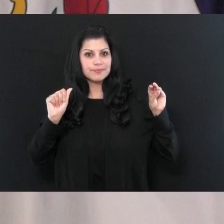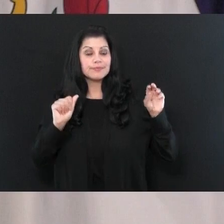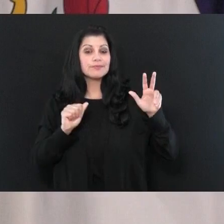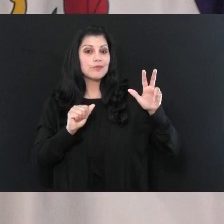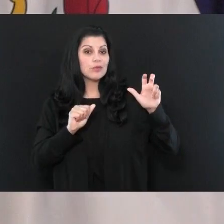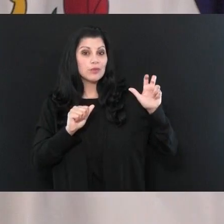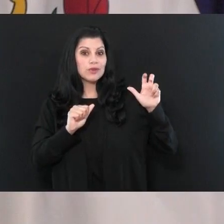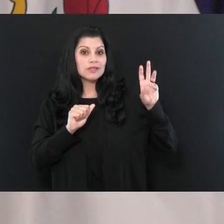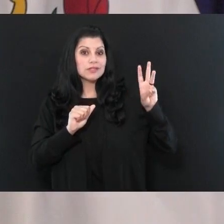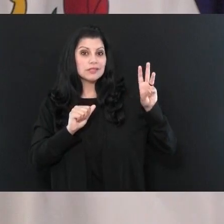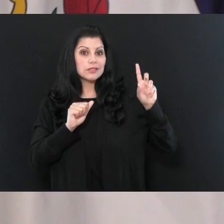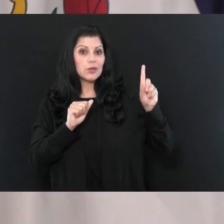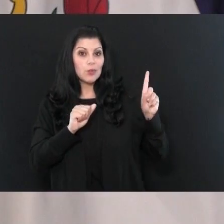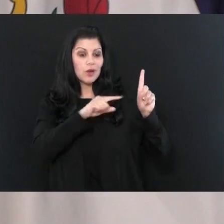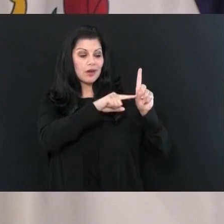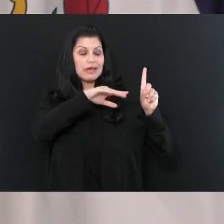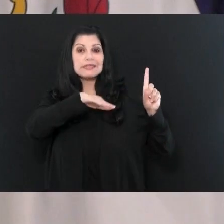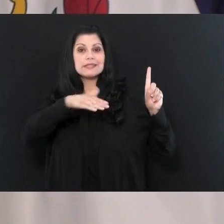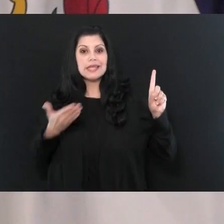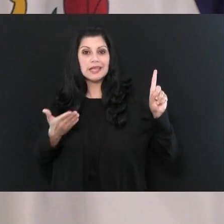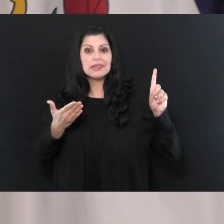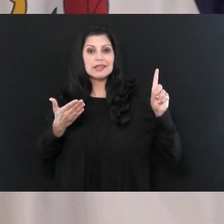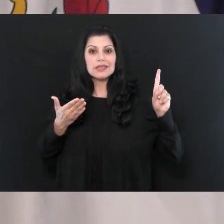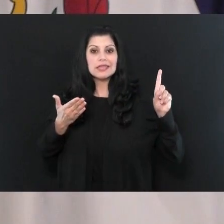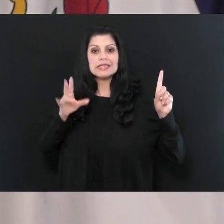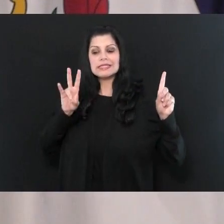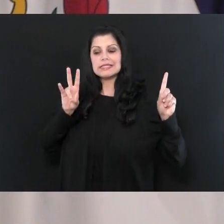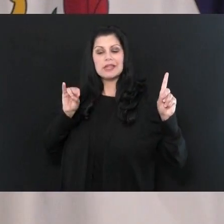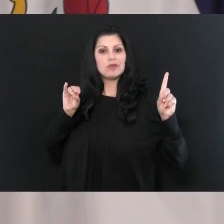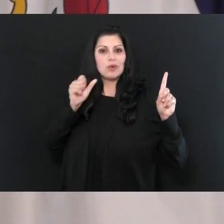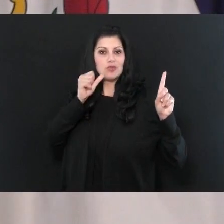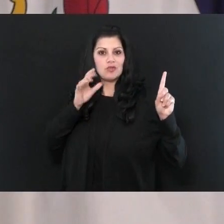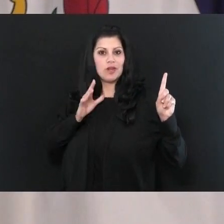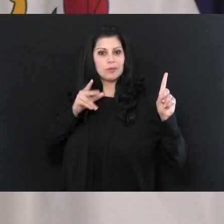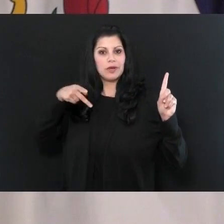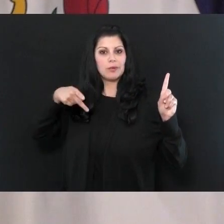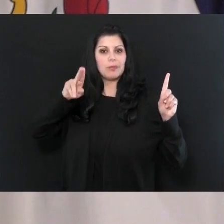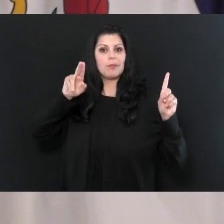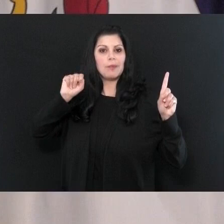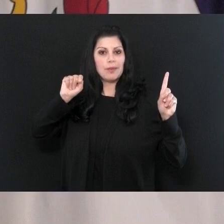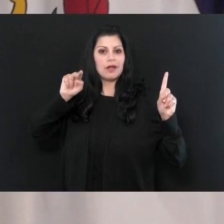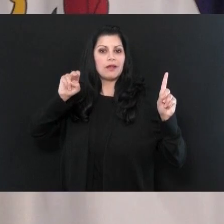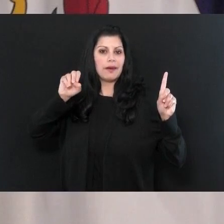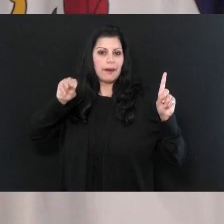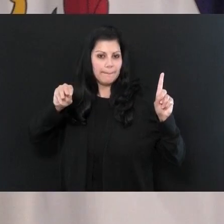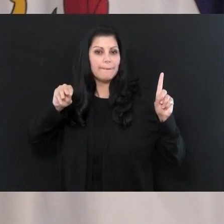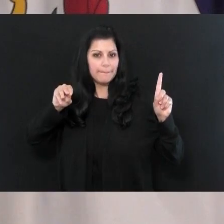our 361st death, a 70-year-old female from Putnam County.